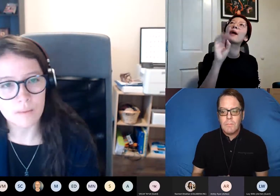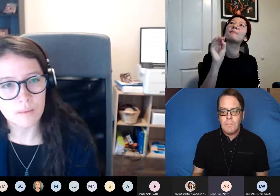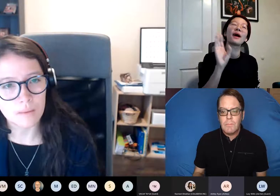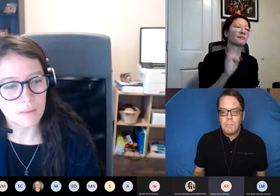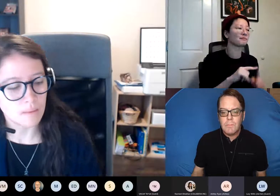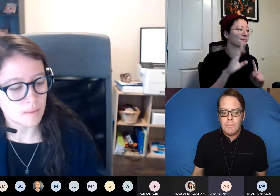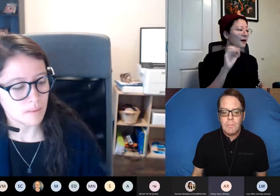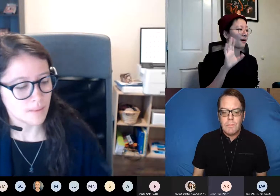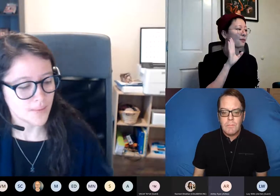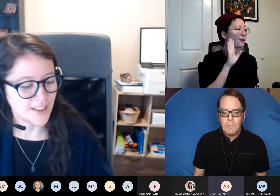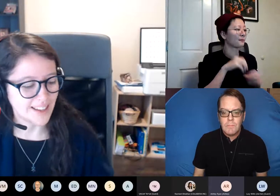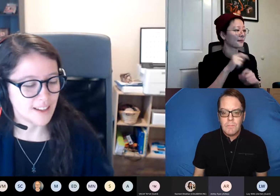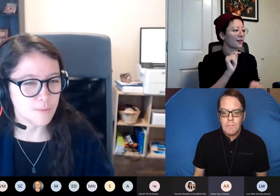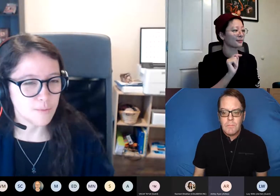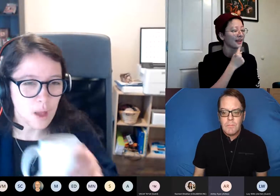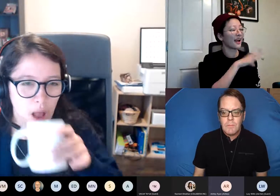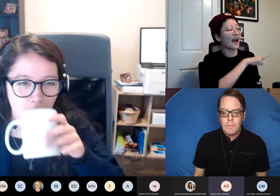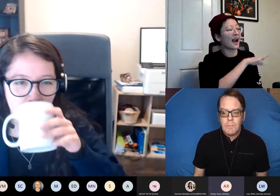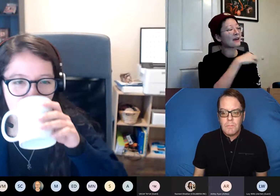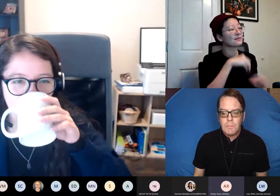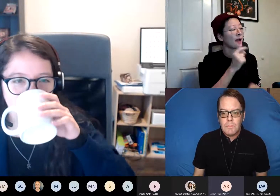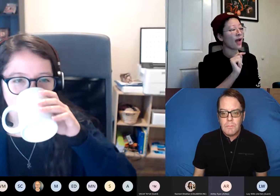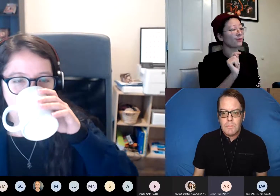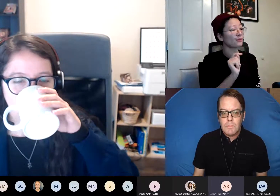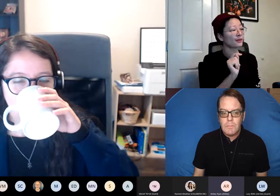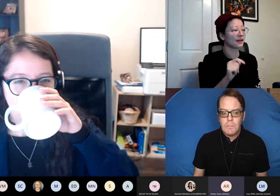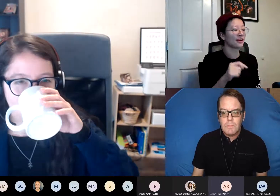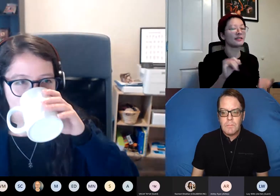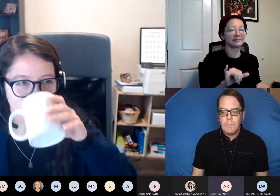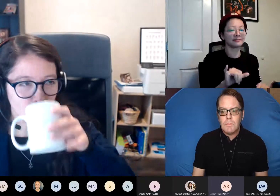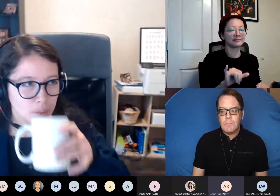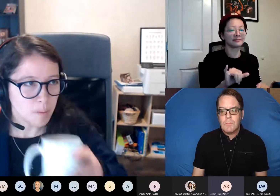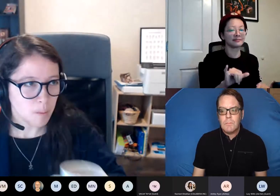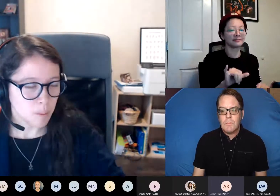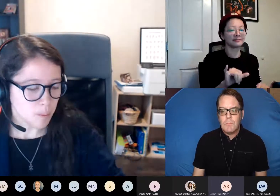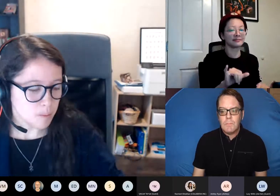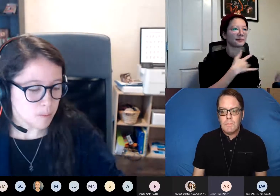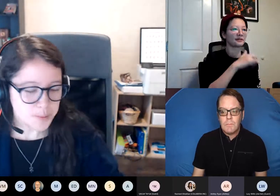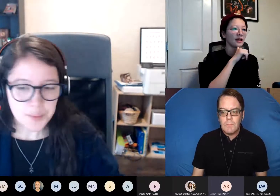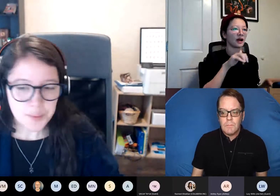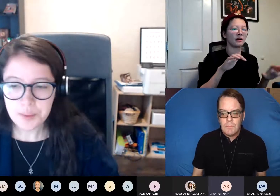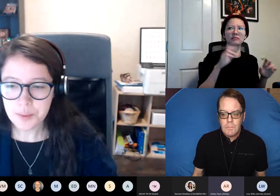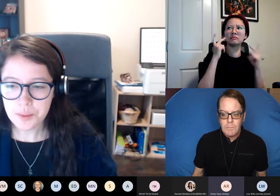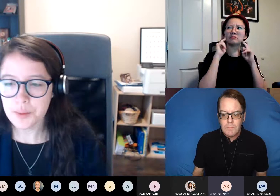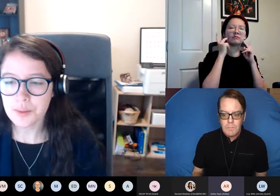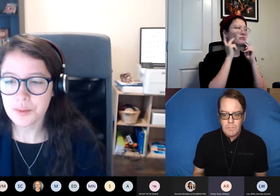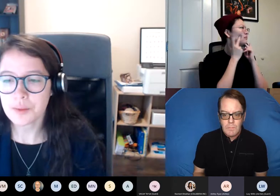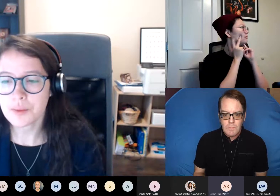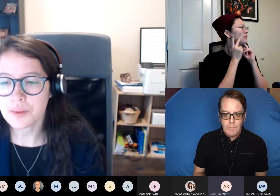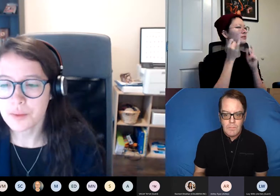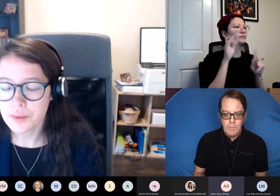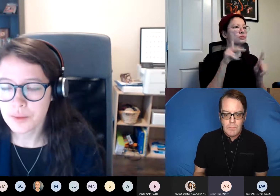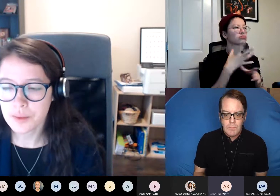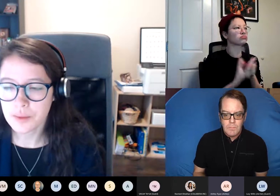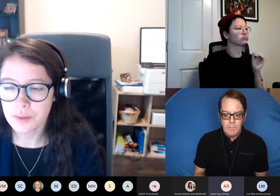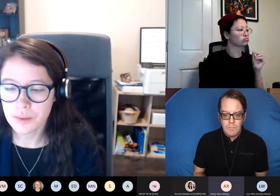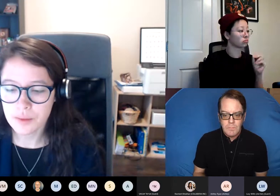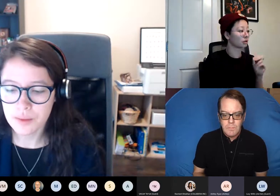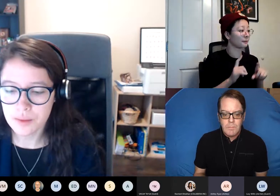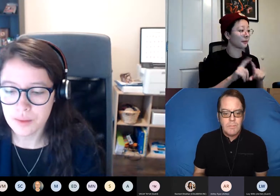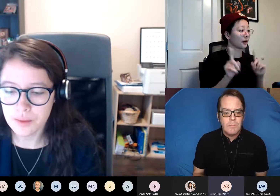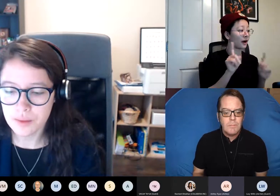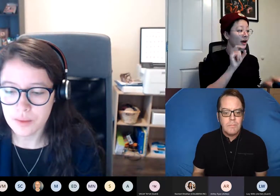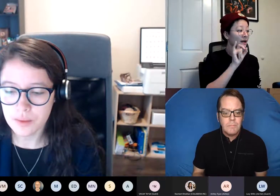was to leave the restroom and something were to happen or someone need to call out to that person, hey, where's Bob? Bob, are you